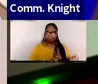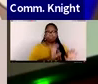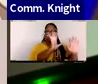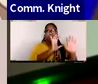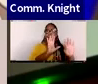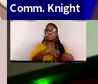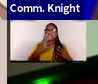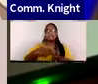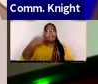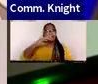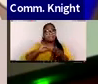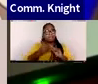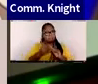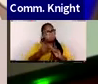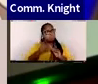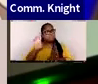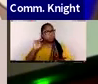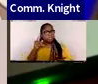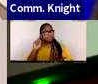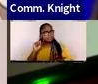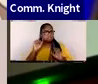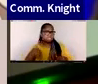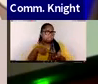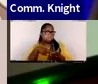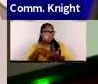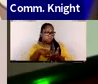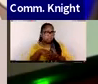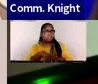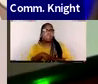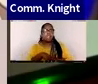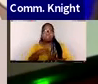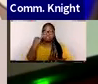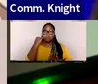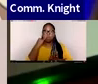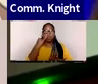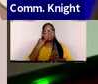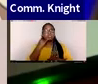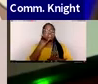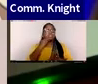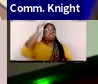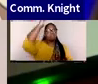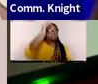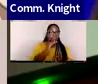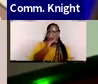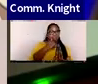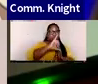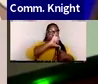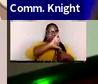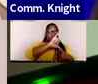units, and this number would be greatly reduced if a building of less height were built.